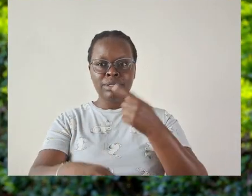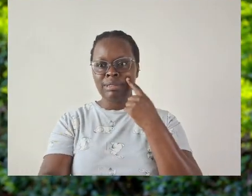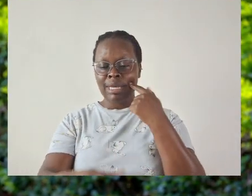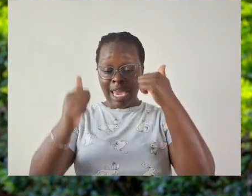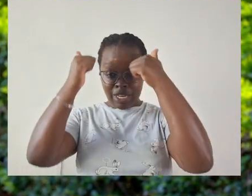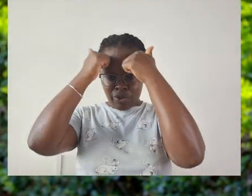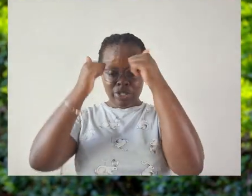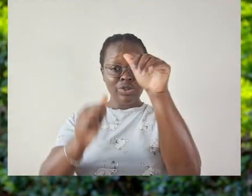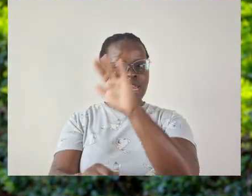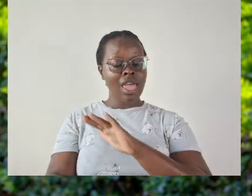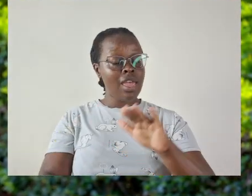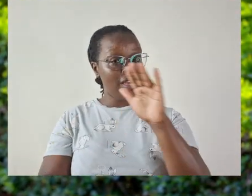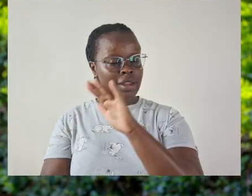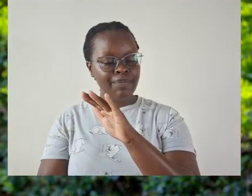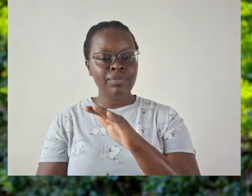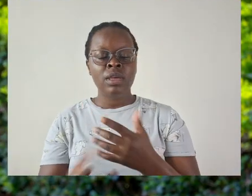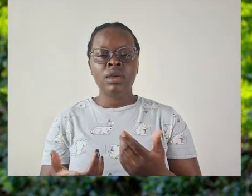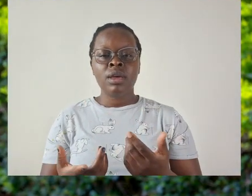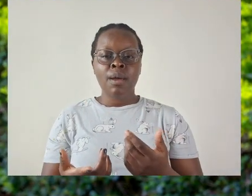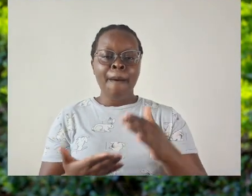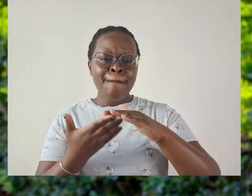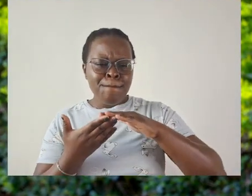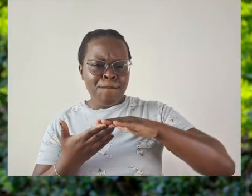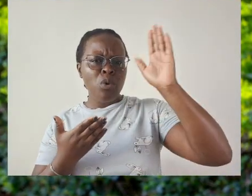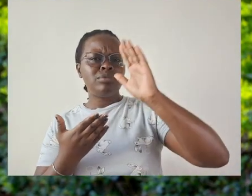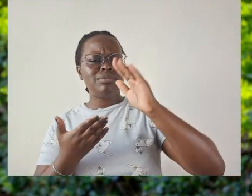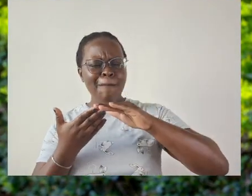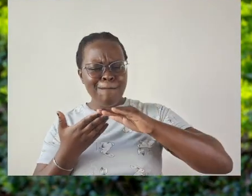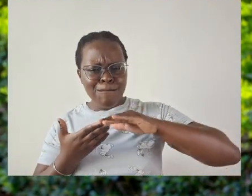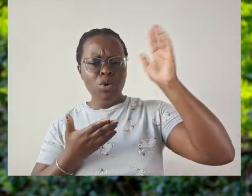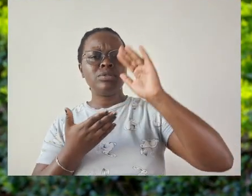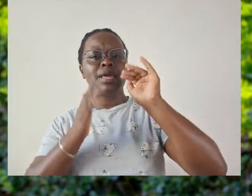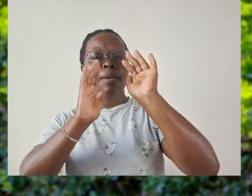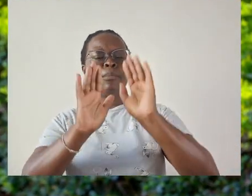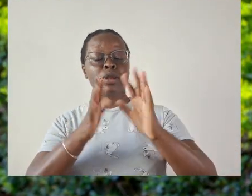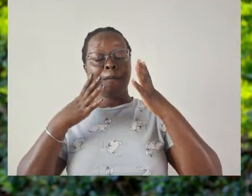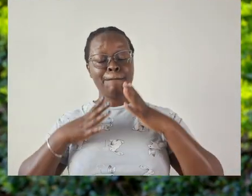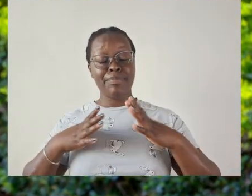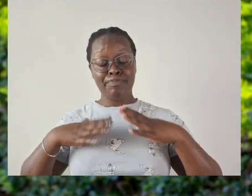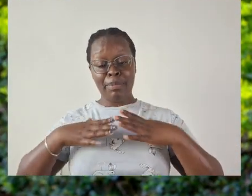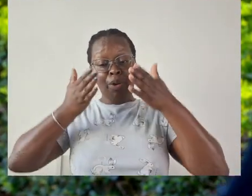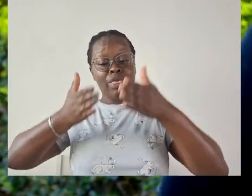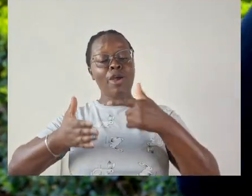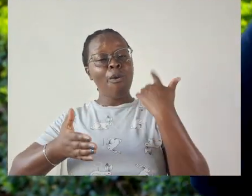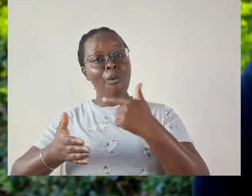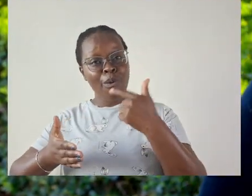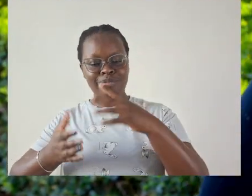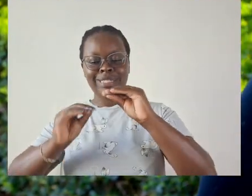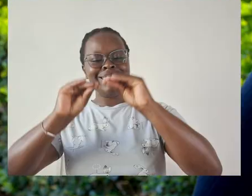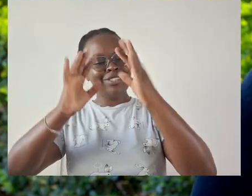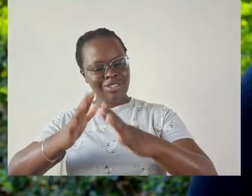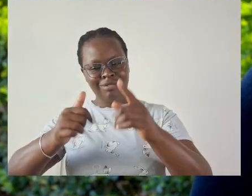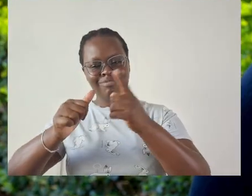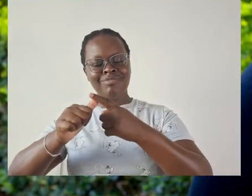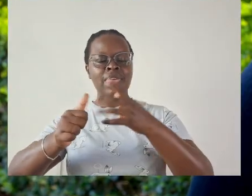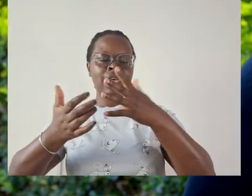sector, the key stakeholders, actually the most critical stakeholders are the learners and the teachers. So you cannot leave them out